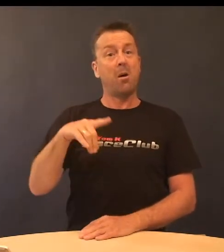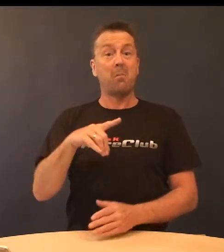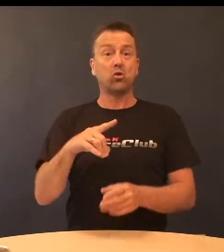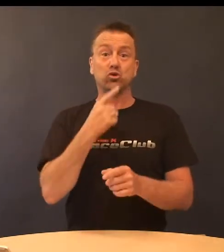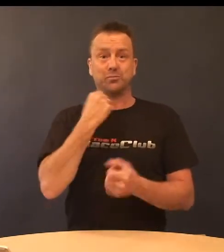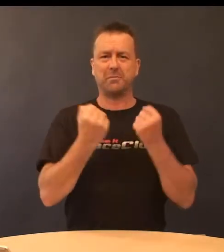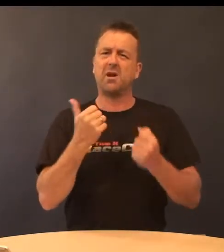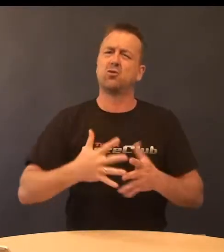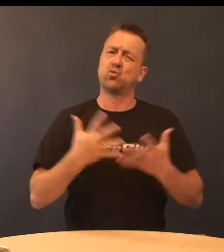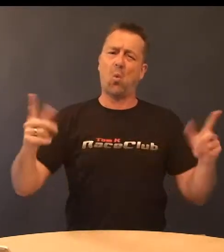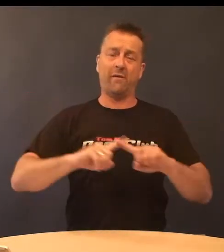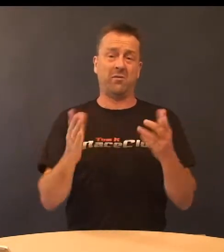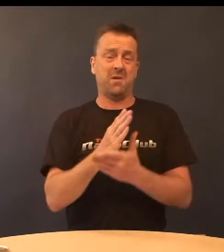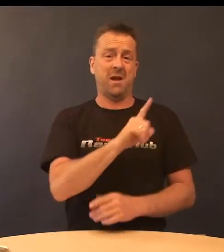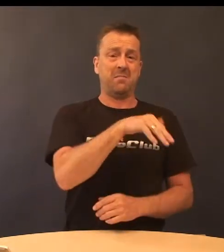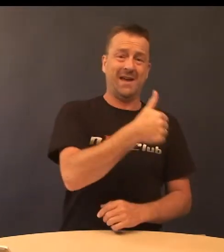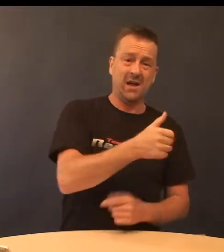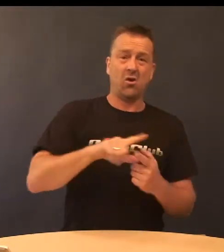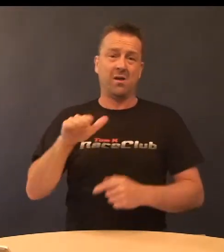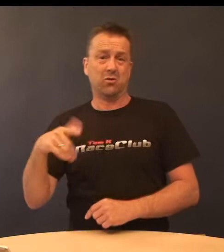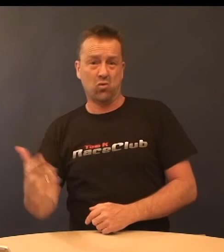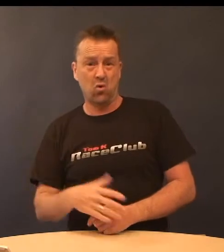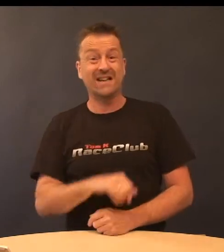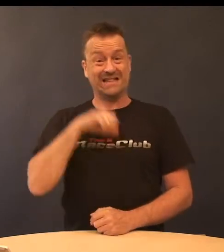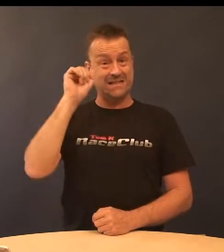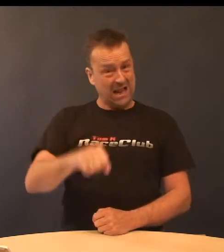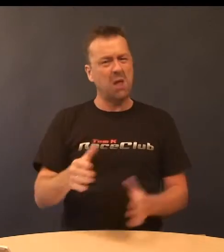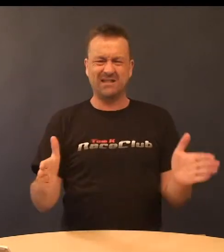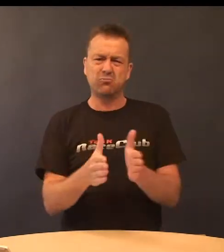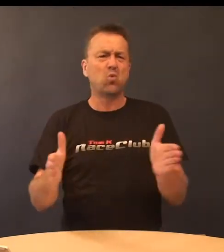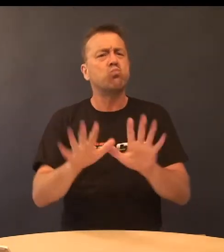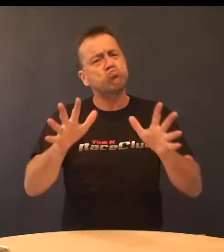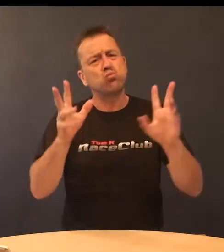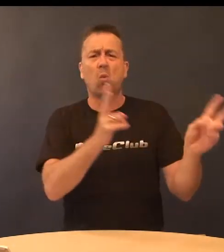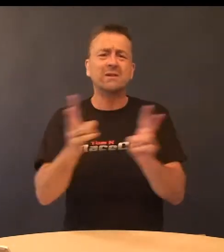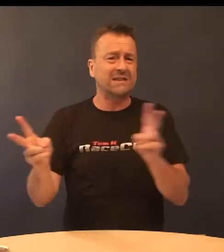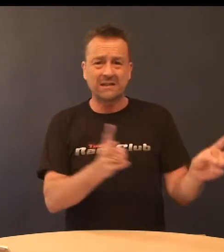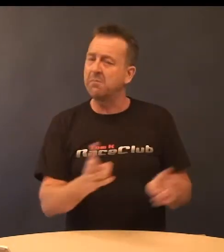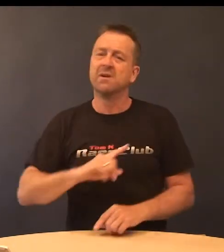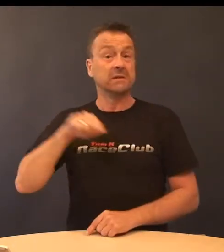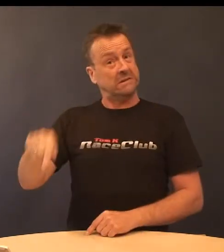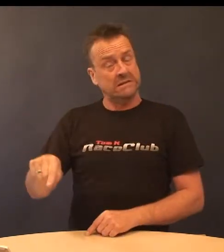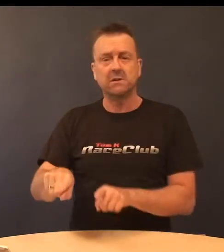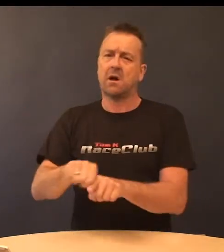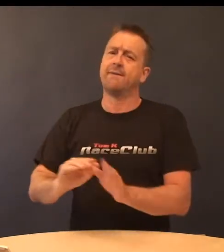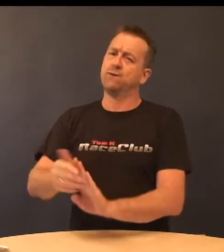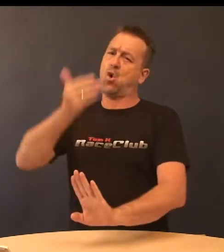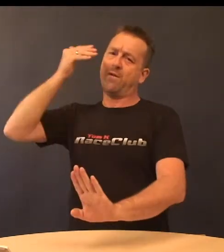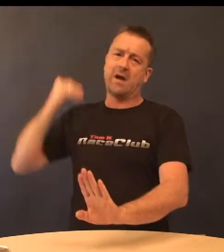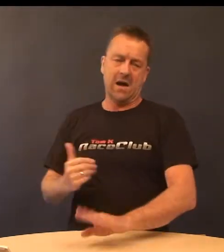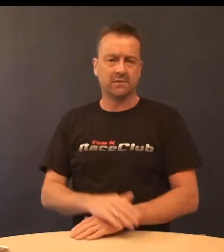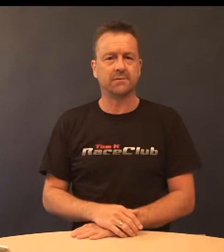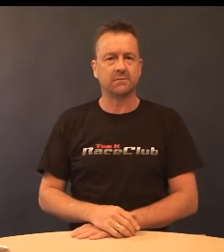with the prototypes, there's a big difference between the LMP1s and LMP2s. Even if the dimensions are now more or less the same, we started from a clean